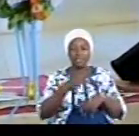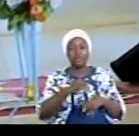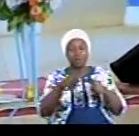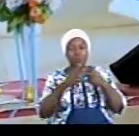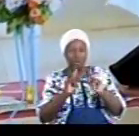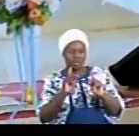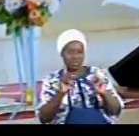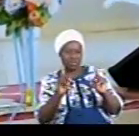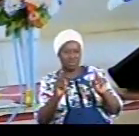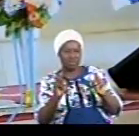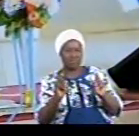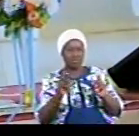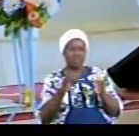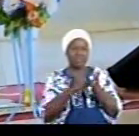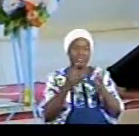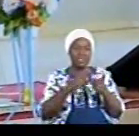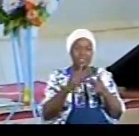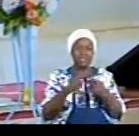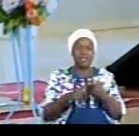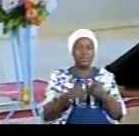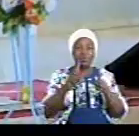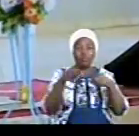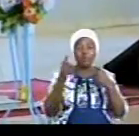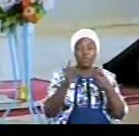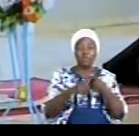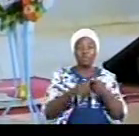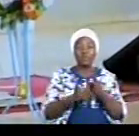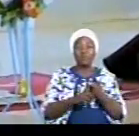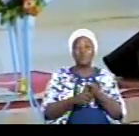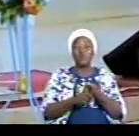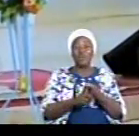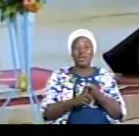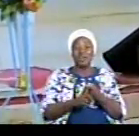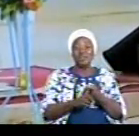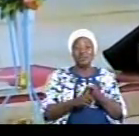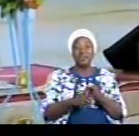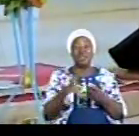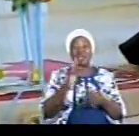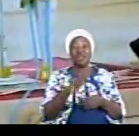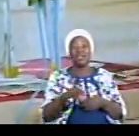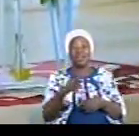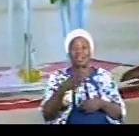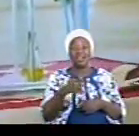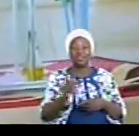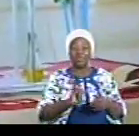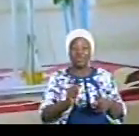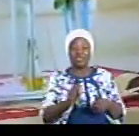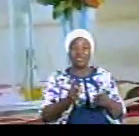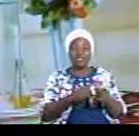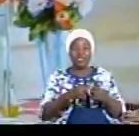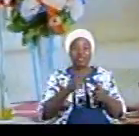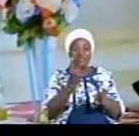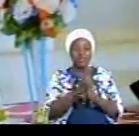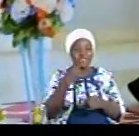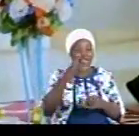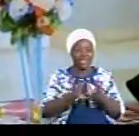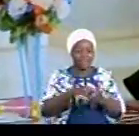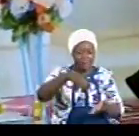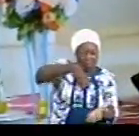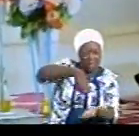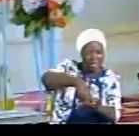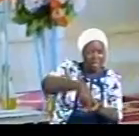went to my passing toilet he intentionally to try myself I found out that I'm spotting normalcy normal